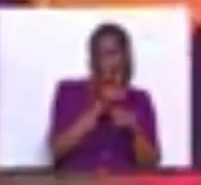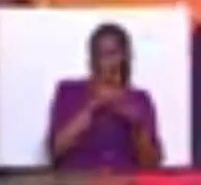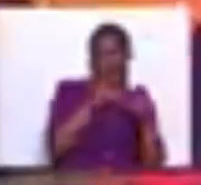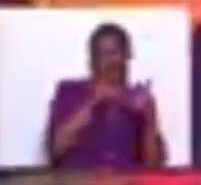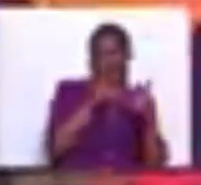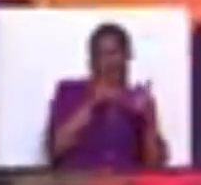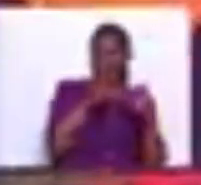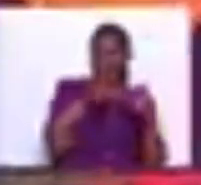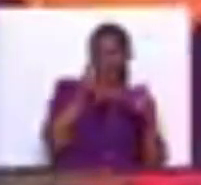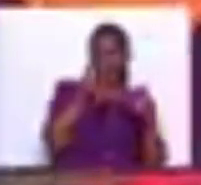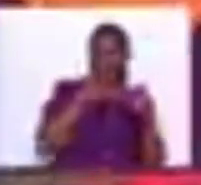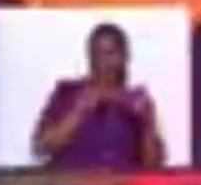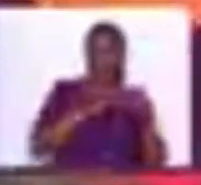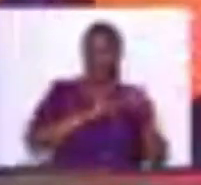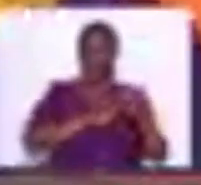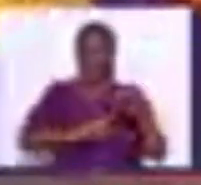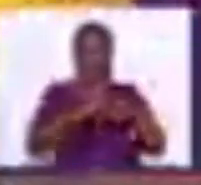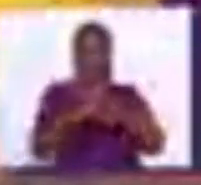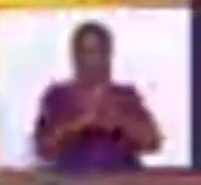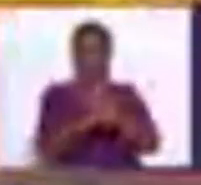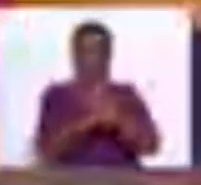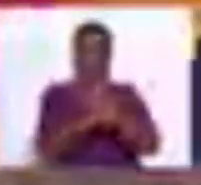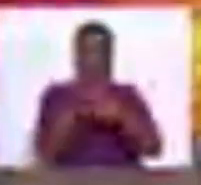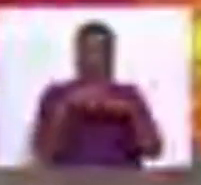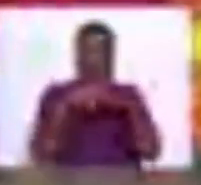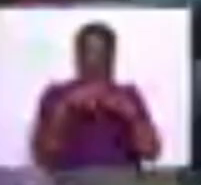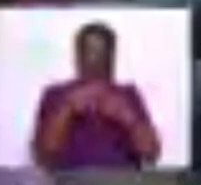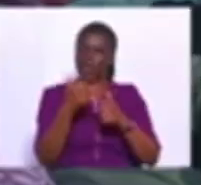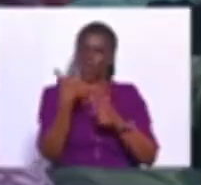for it. Around about 5 to 10% of people who have breast